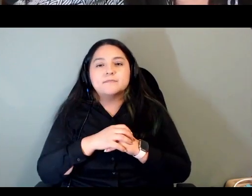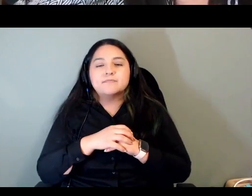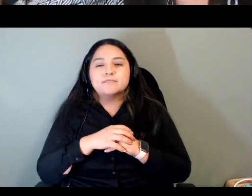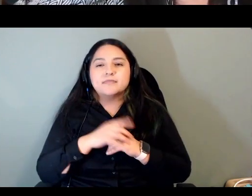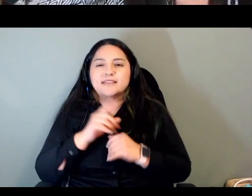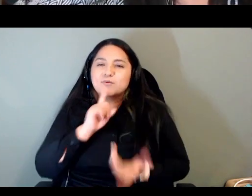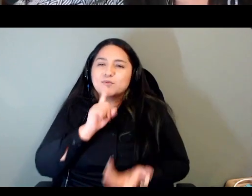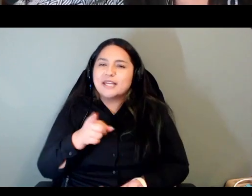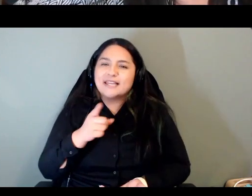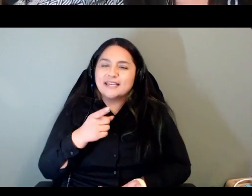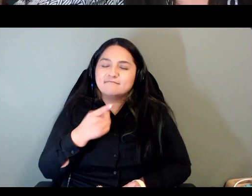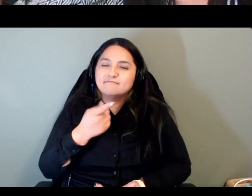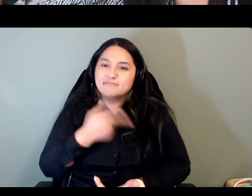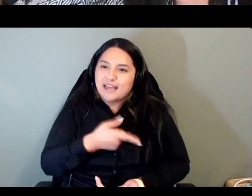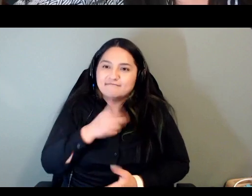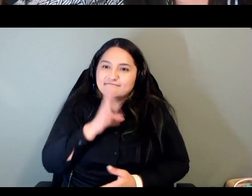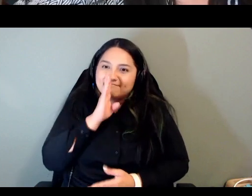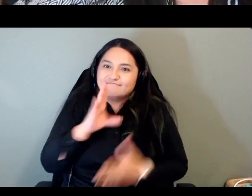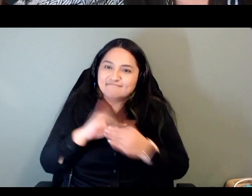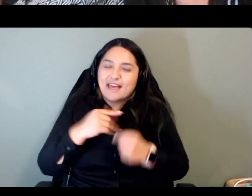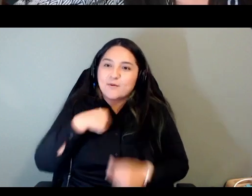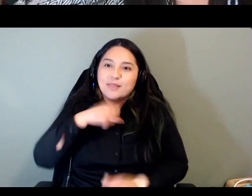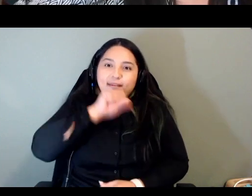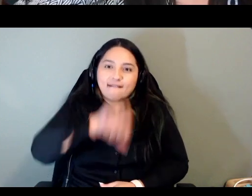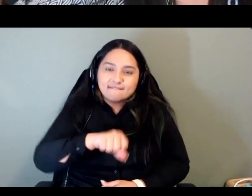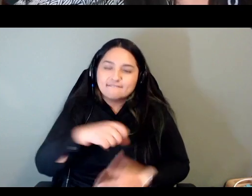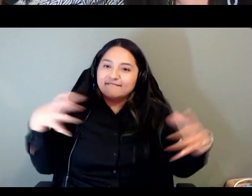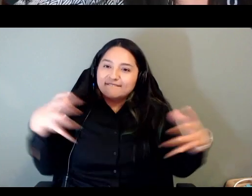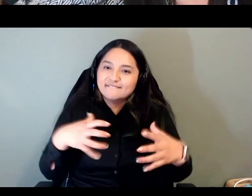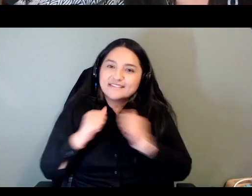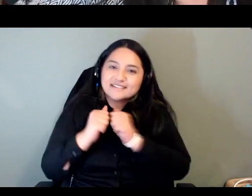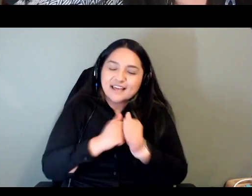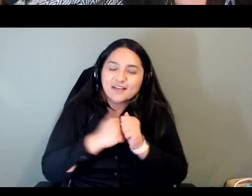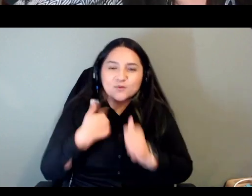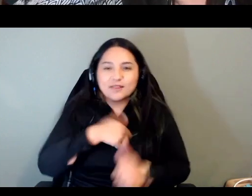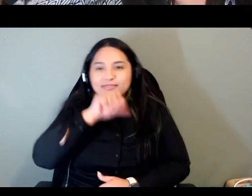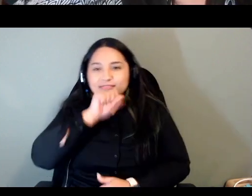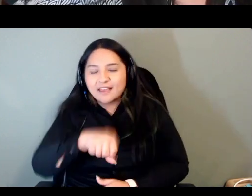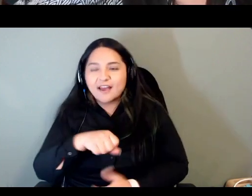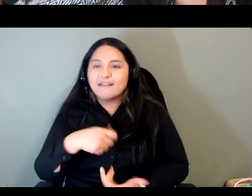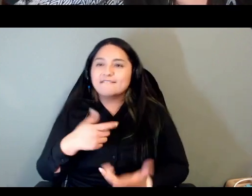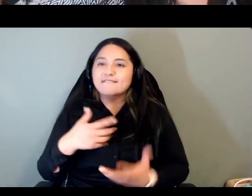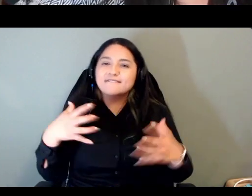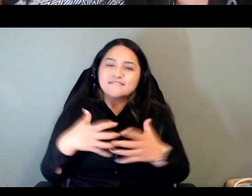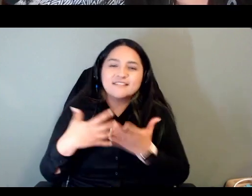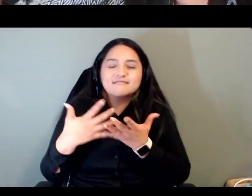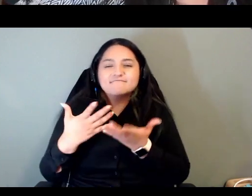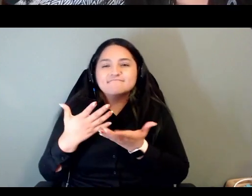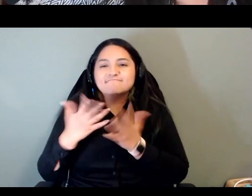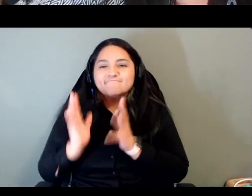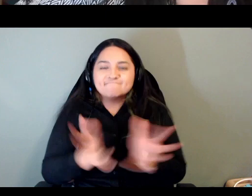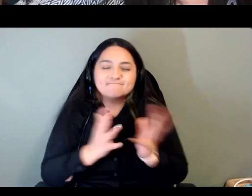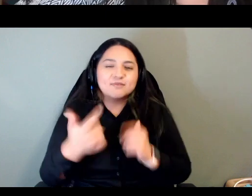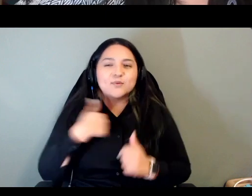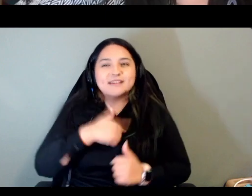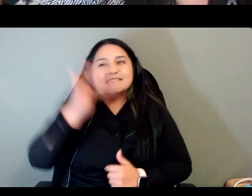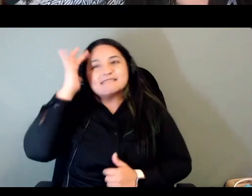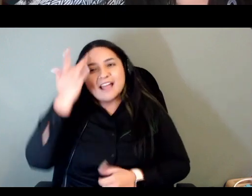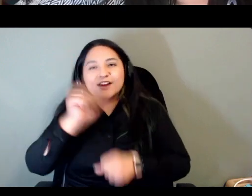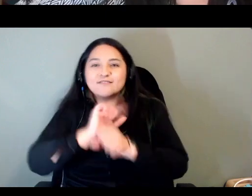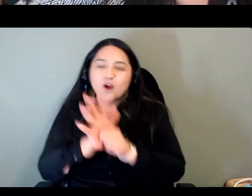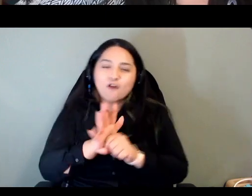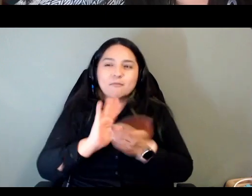overt about it. Like, we love this. We love getting together. We're so tired of COVID. We just want to talk Chickasaw.